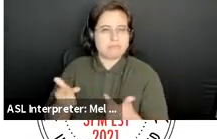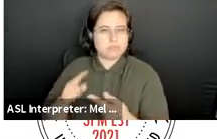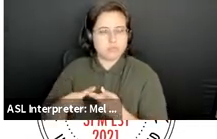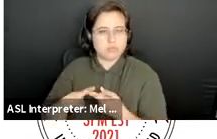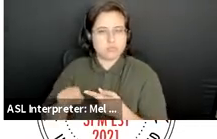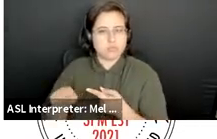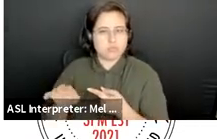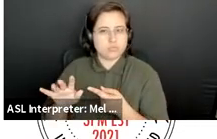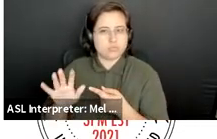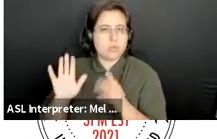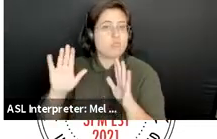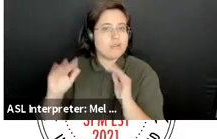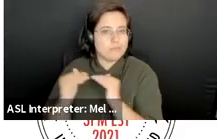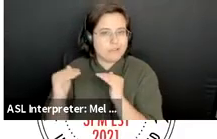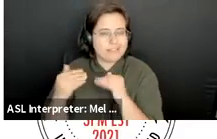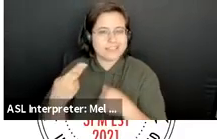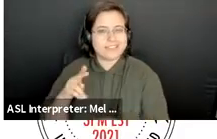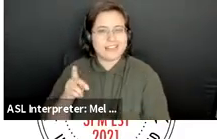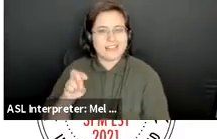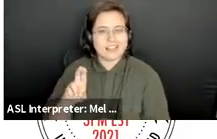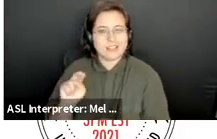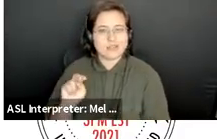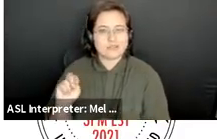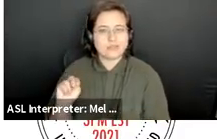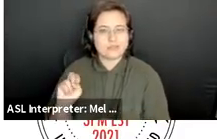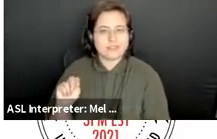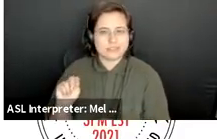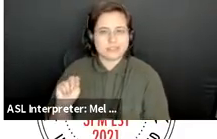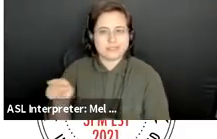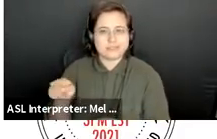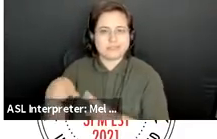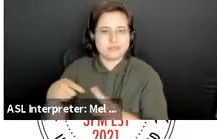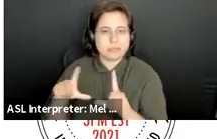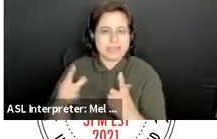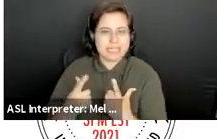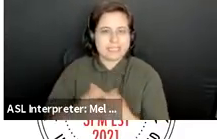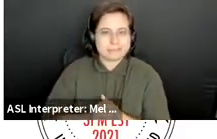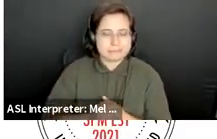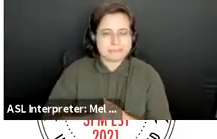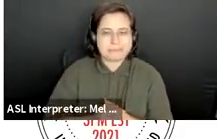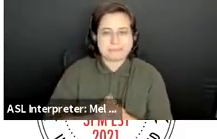wonderful colleague Heather Noonan from the League. Heather?